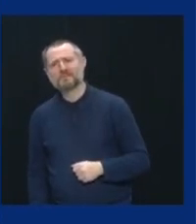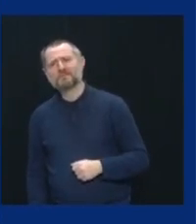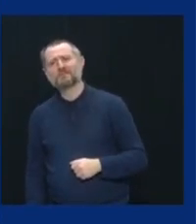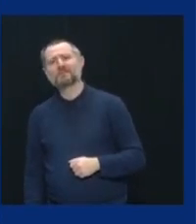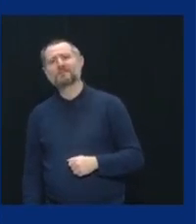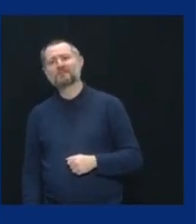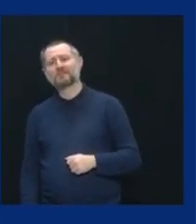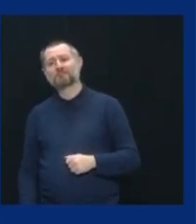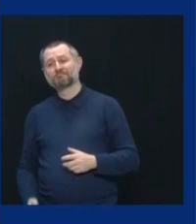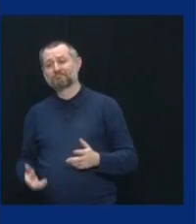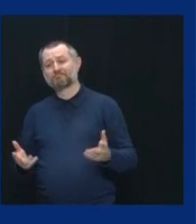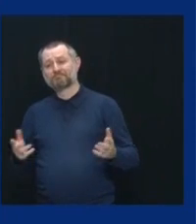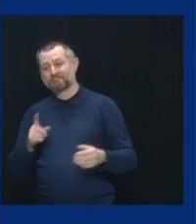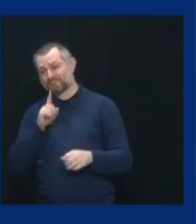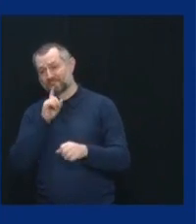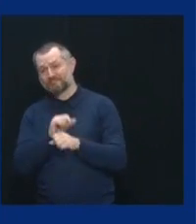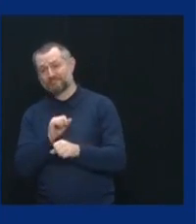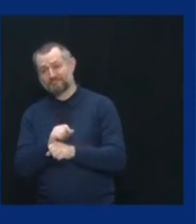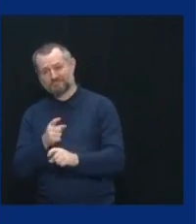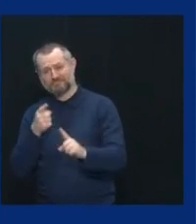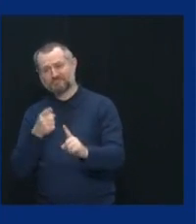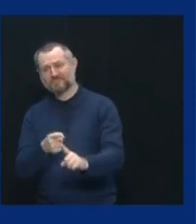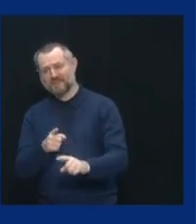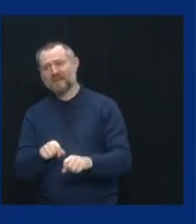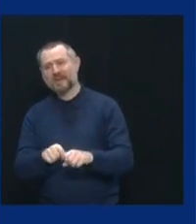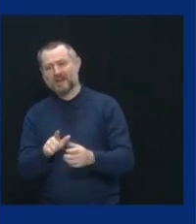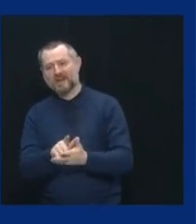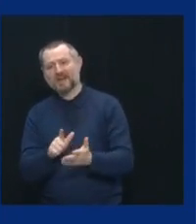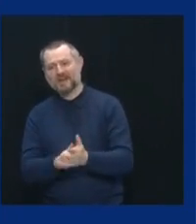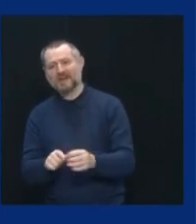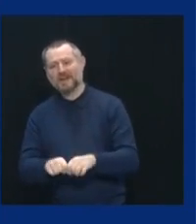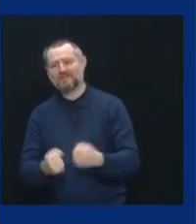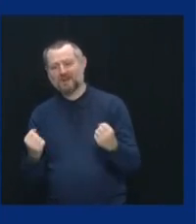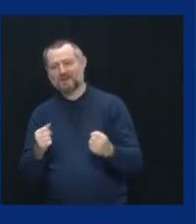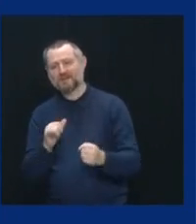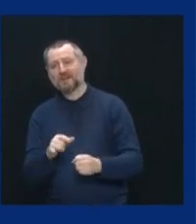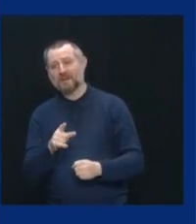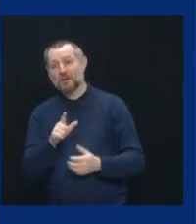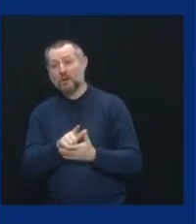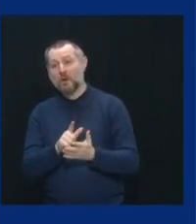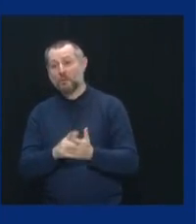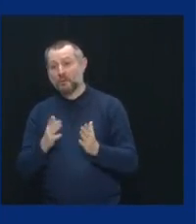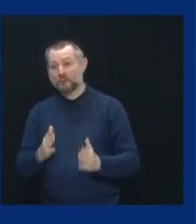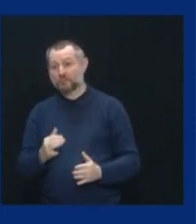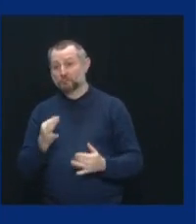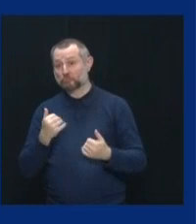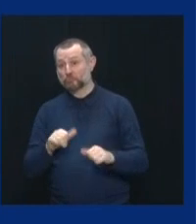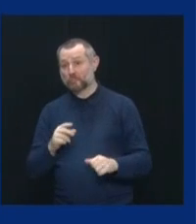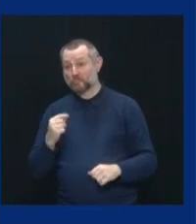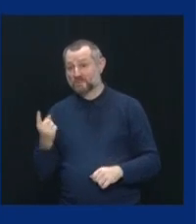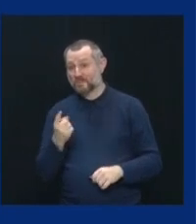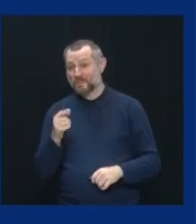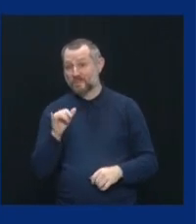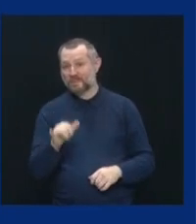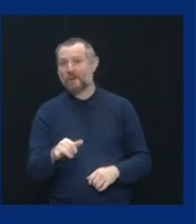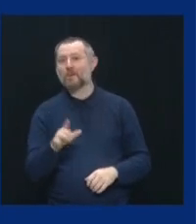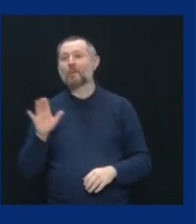That's just illegal. It's illegal for anyone to do it. As a lawyer, you get debarred for doing